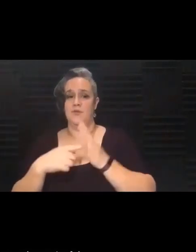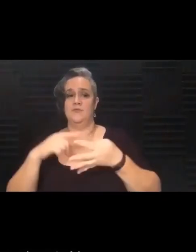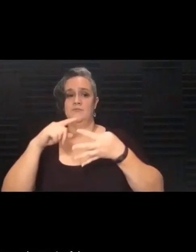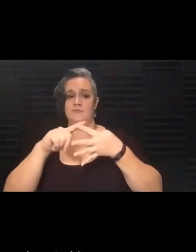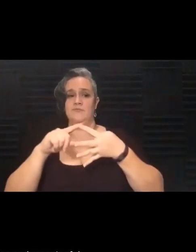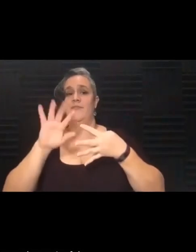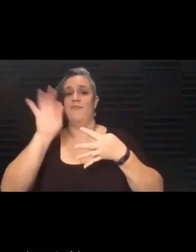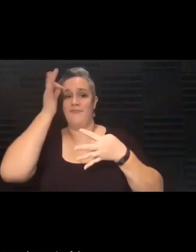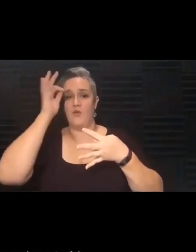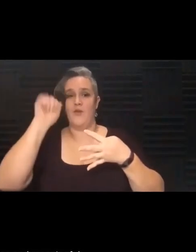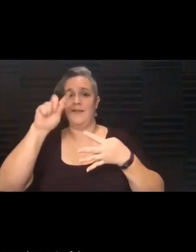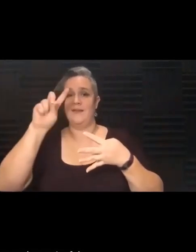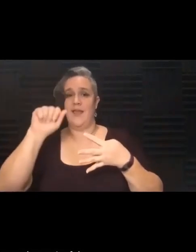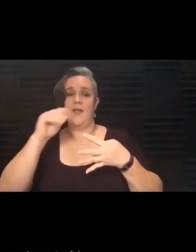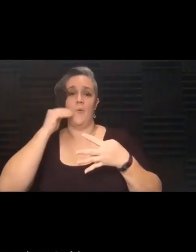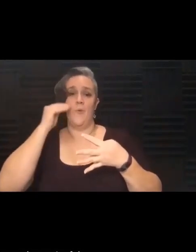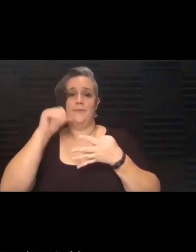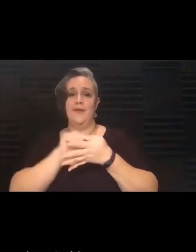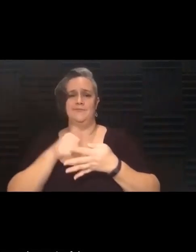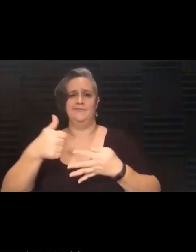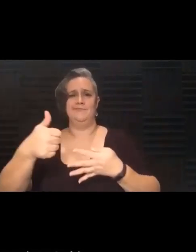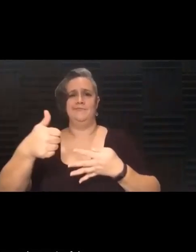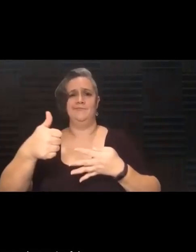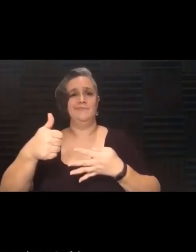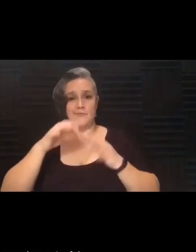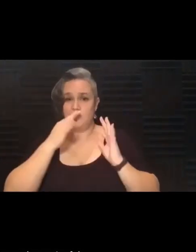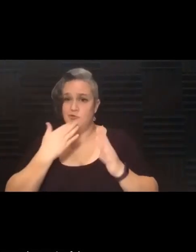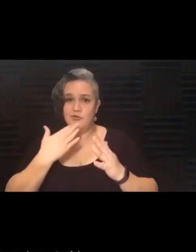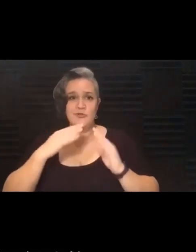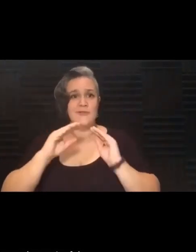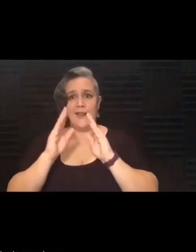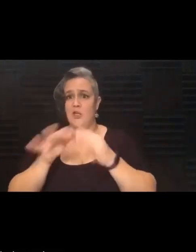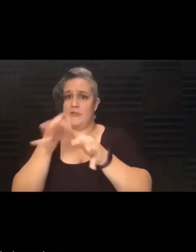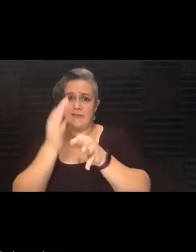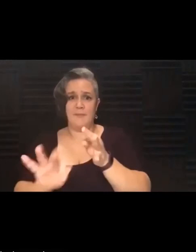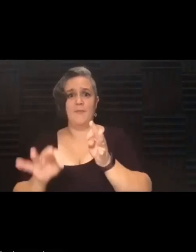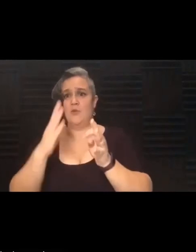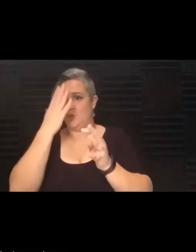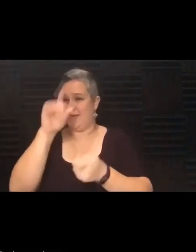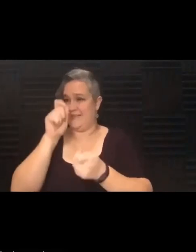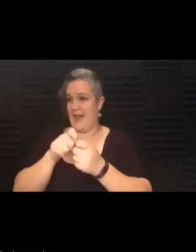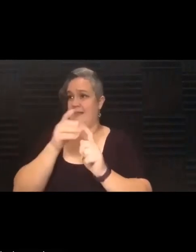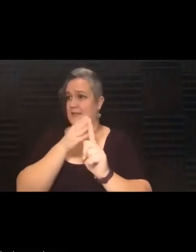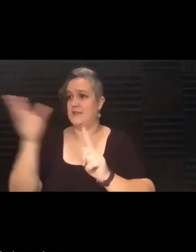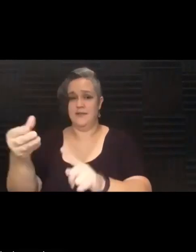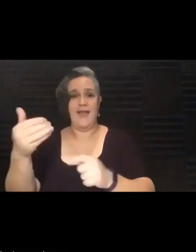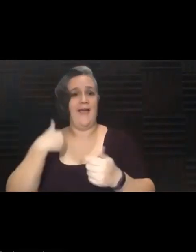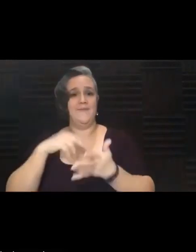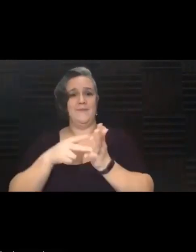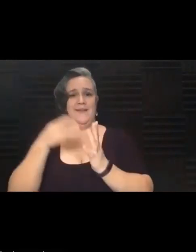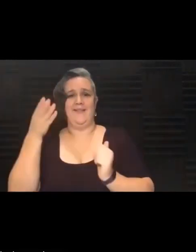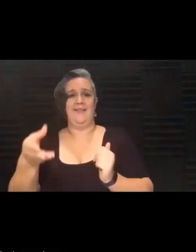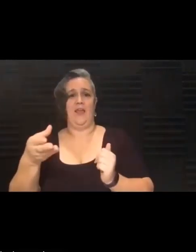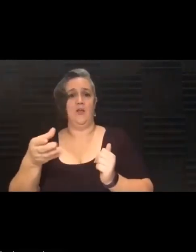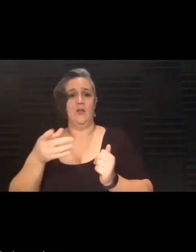ADA homepage. That's a concise and meaningful hyperlink. It tells you exactly where it's going to take you, and you don't even have